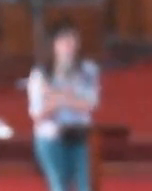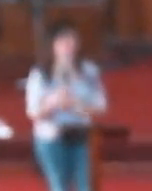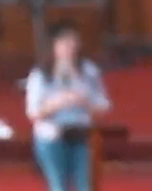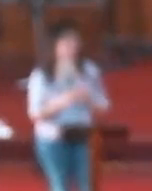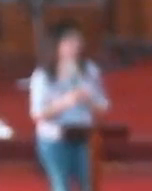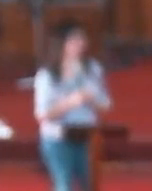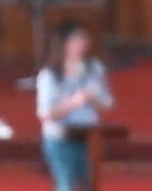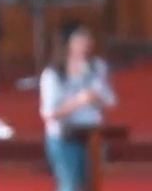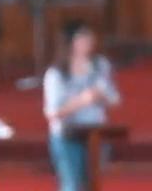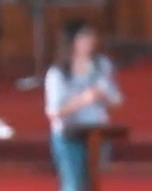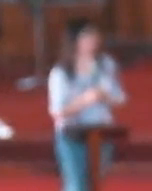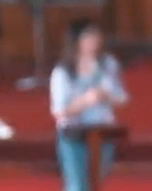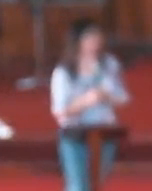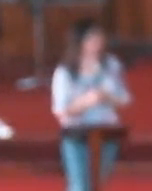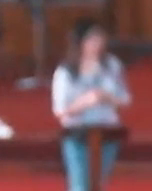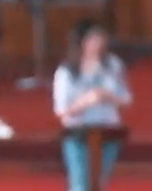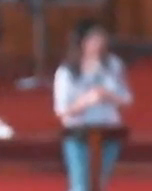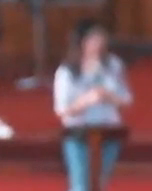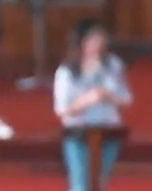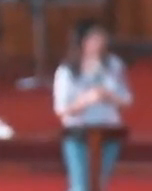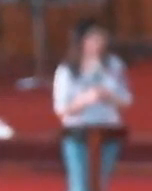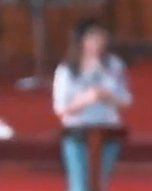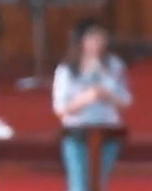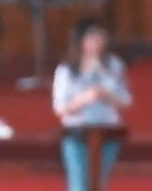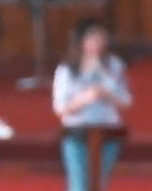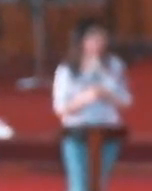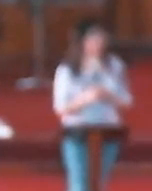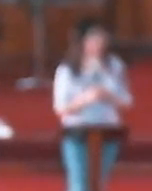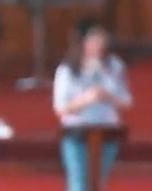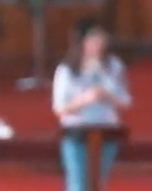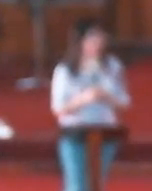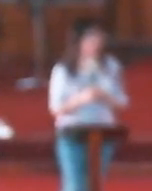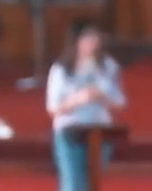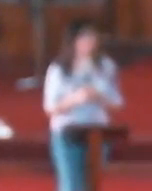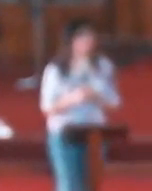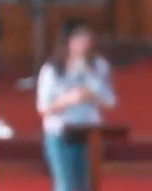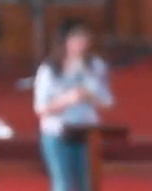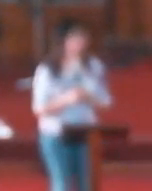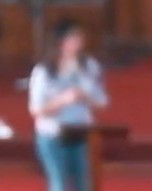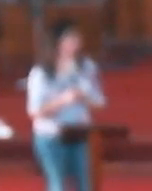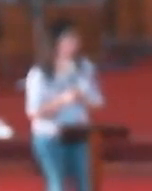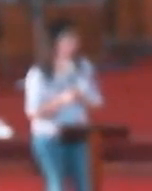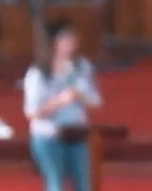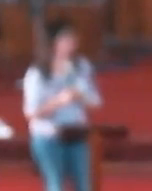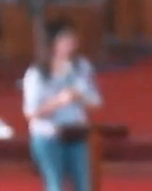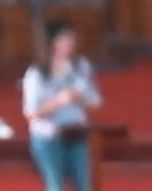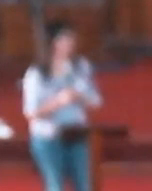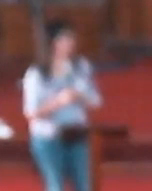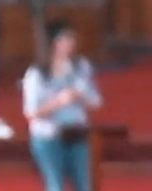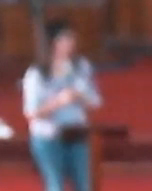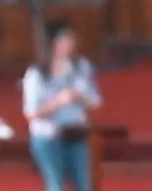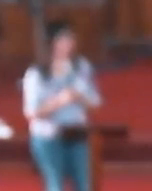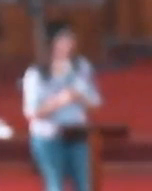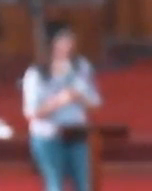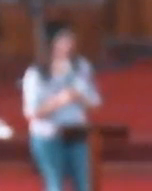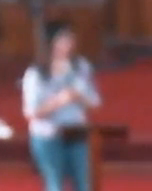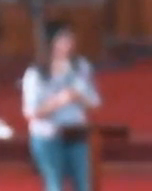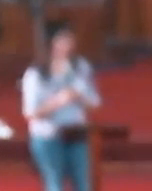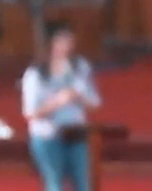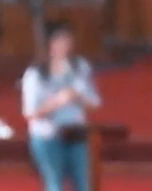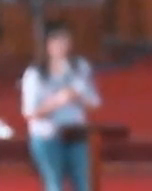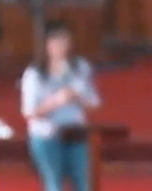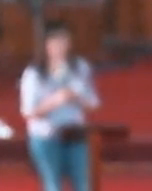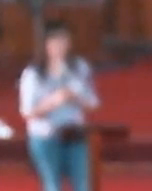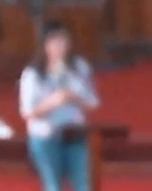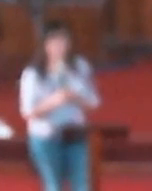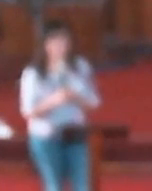se pone en Facebook o algo así diciendo esto y la foto de la persona es como que está emanando luz